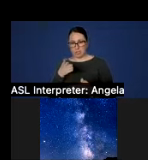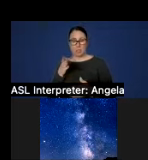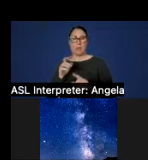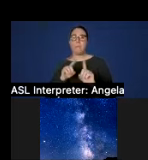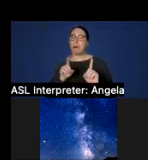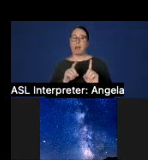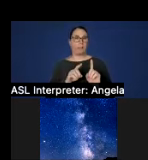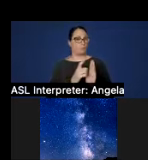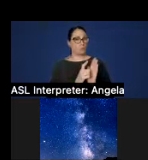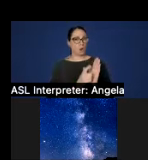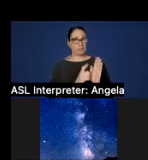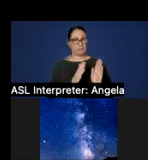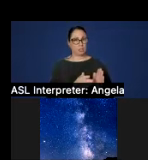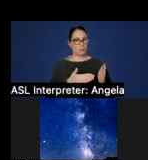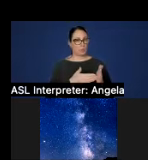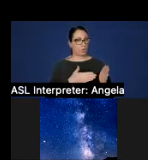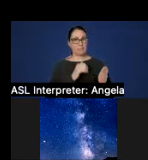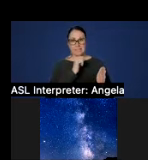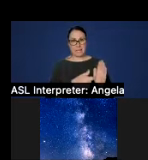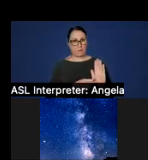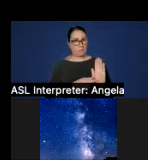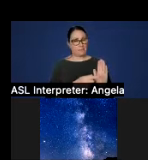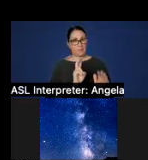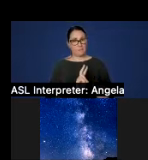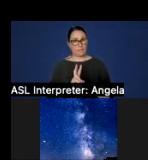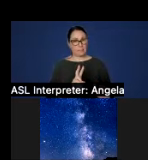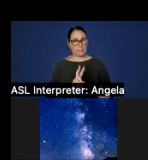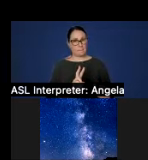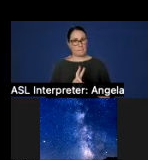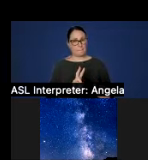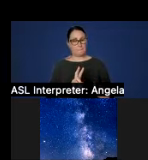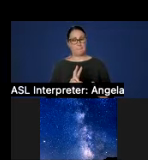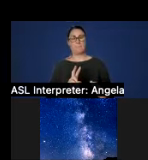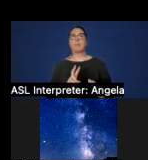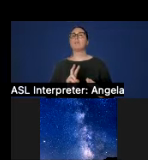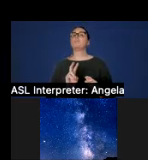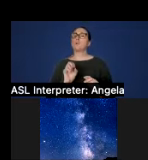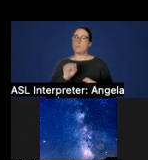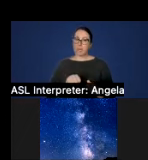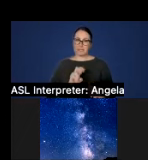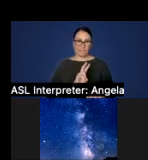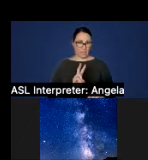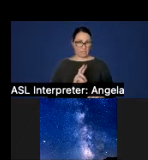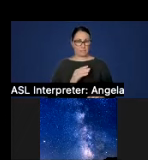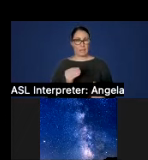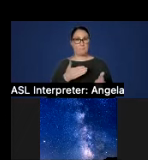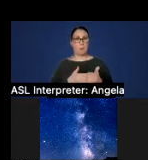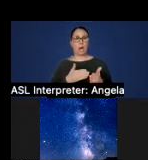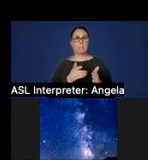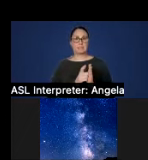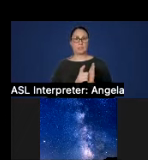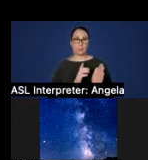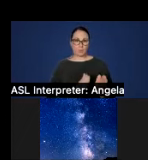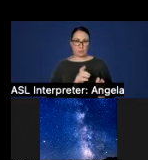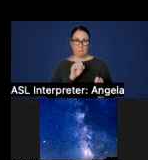victim. So even though we have victims and prosecutors must work together, there